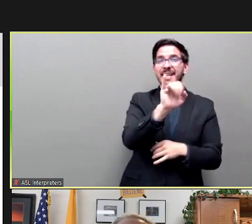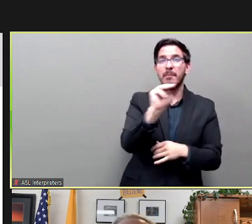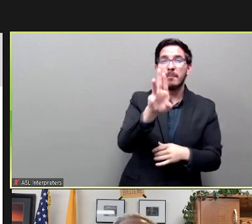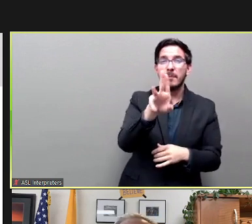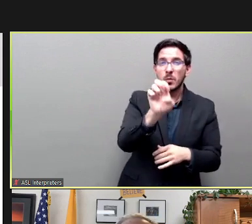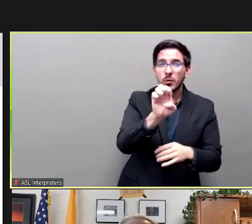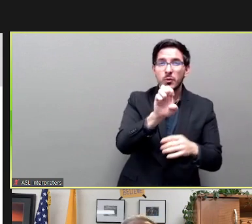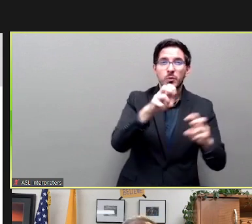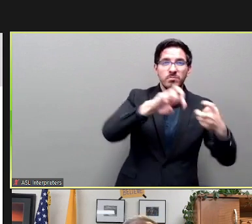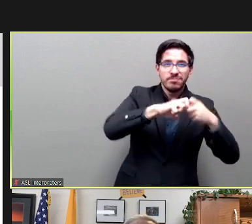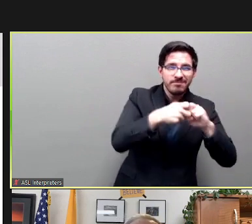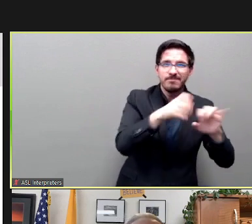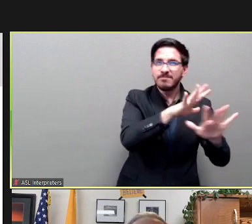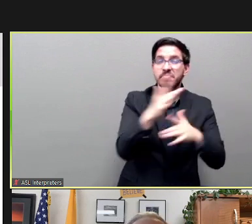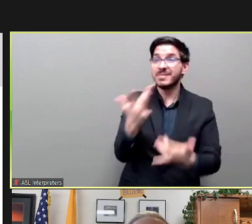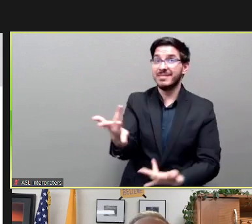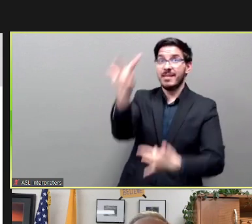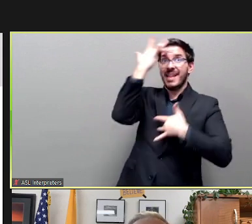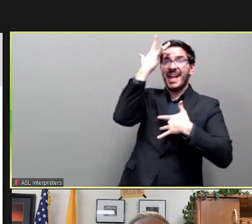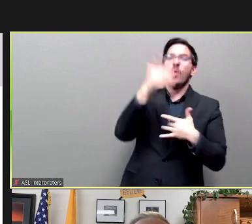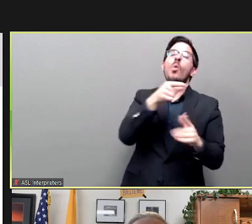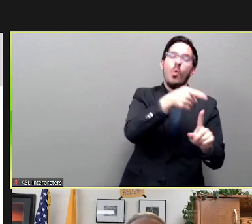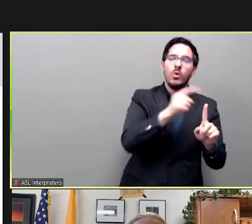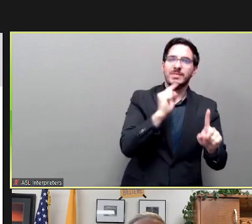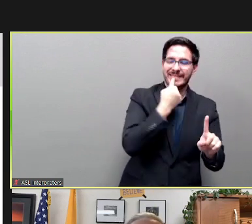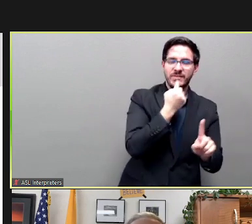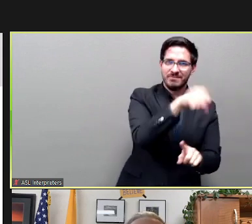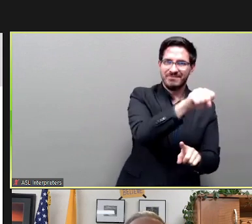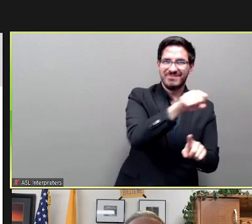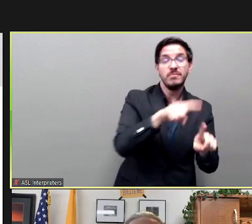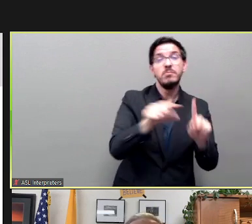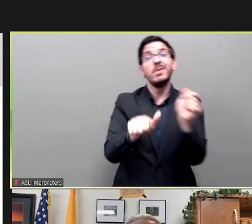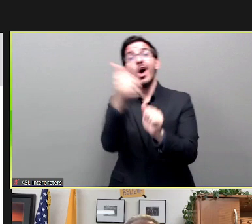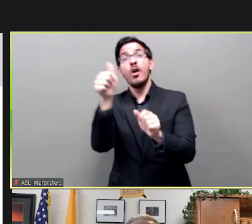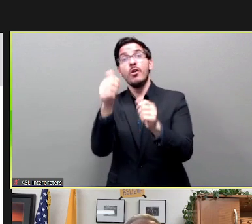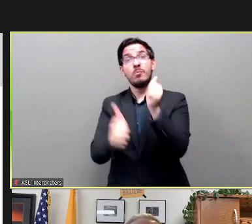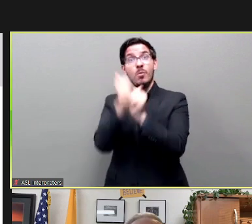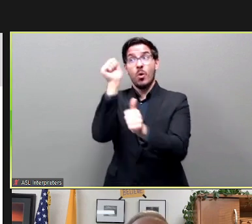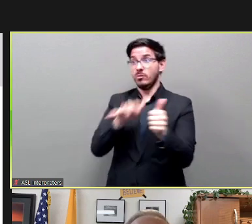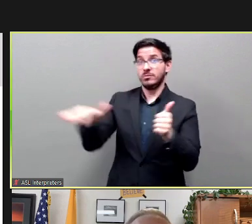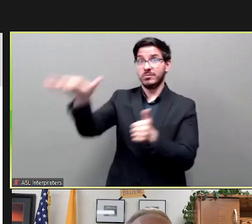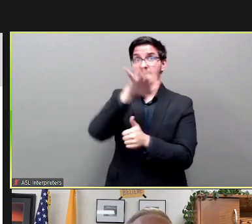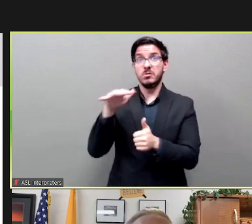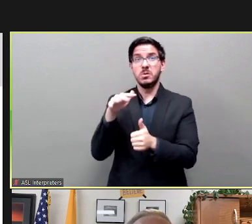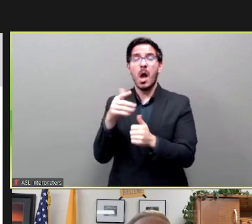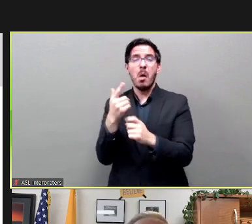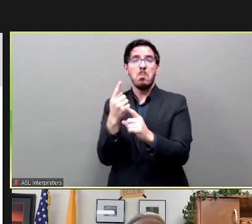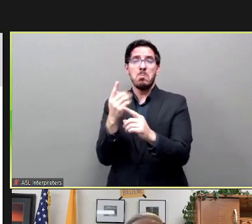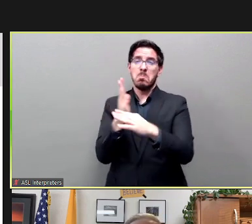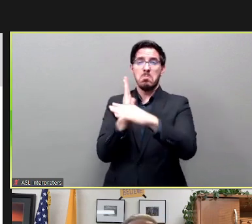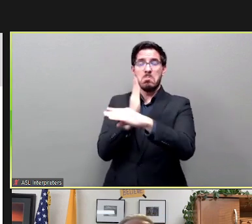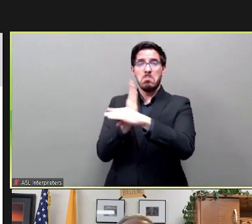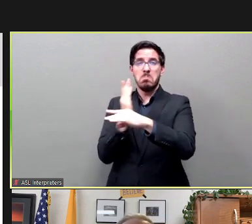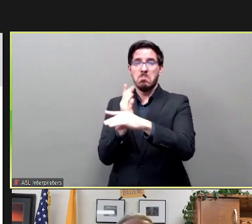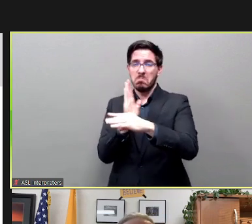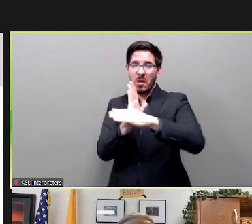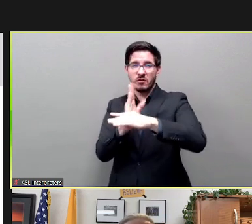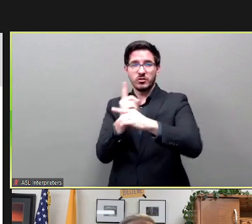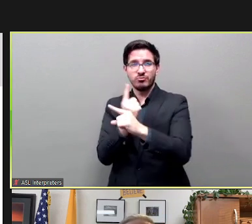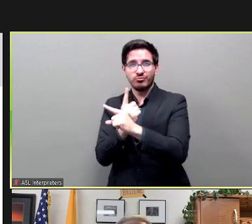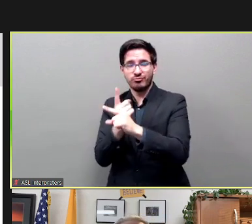drifting upwards, and death counts drifting upwards accordingly, with about a 4-week lag